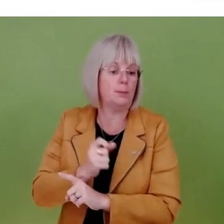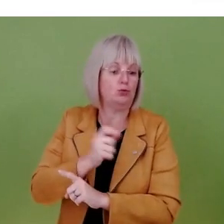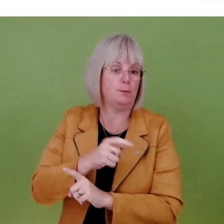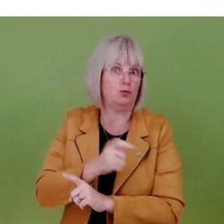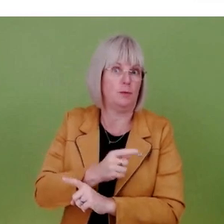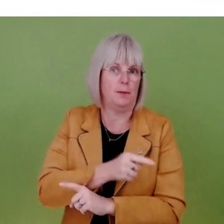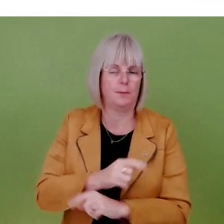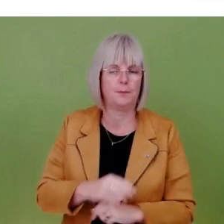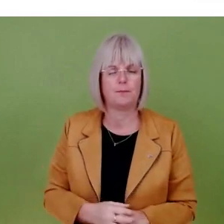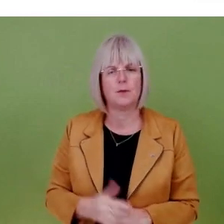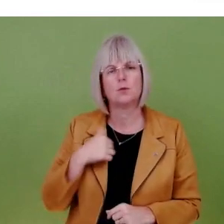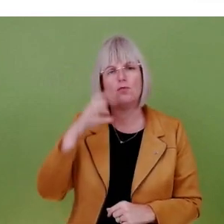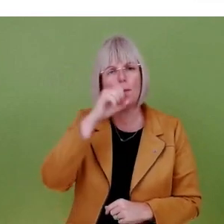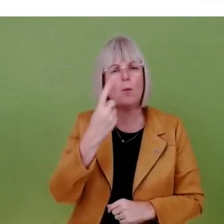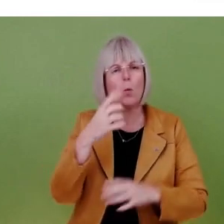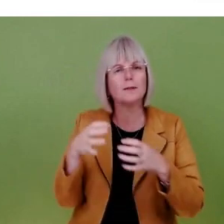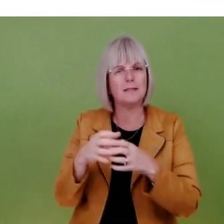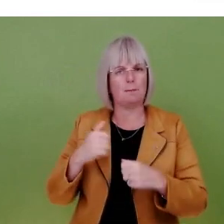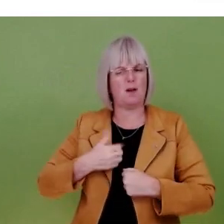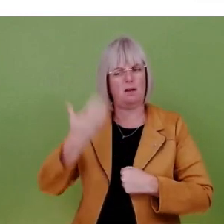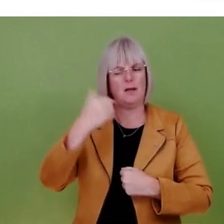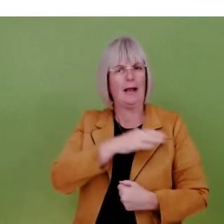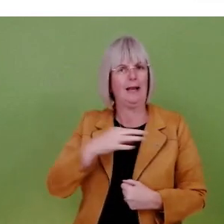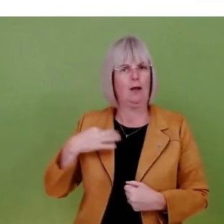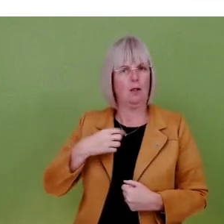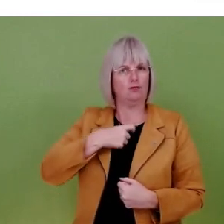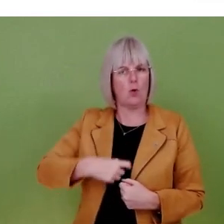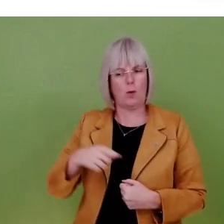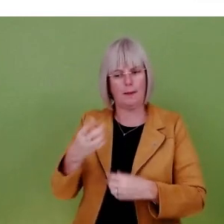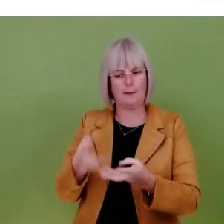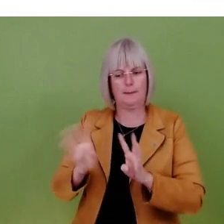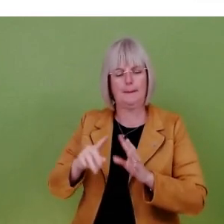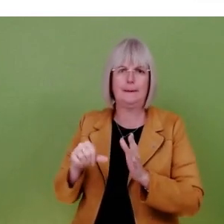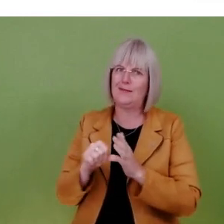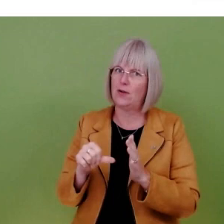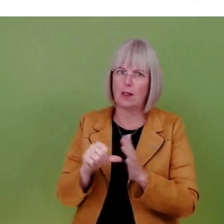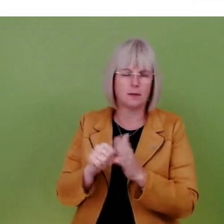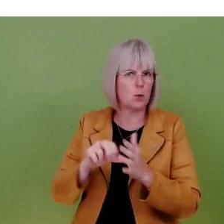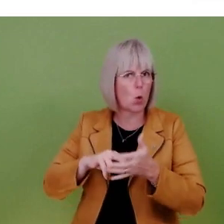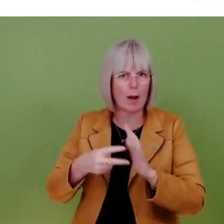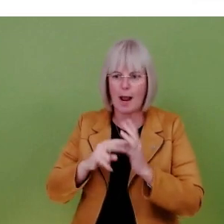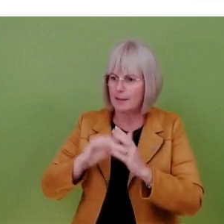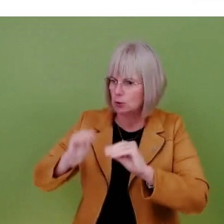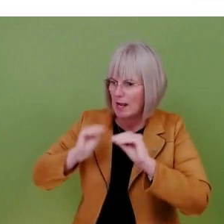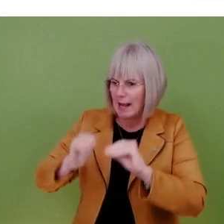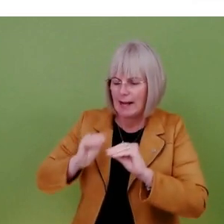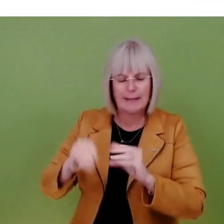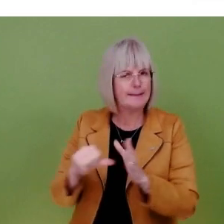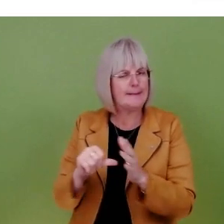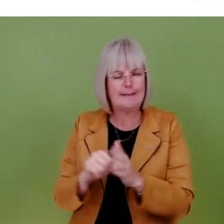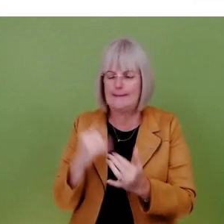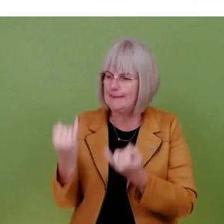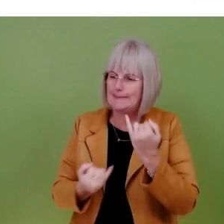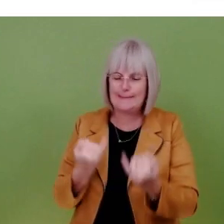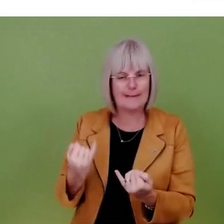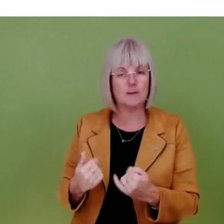very difficult to organise some training for and get very far with that. So I began to just share